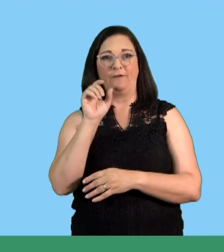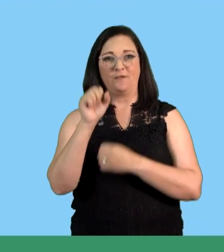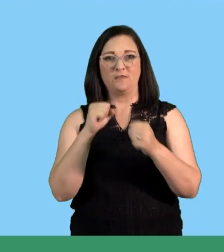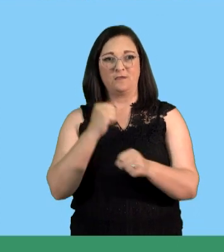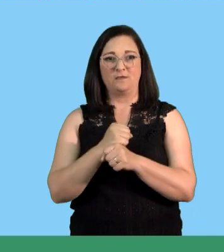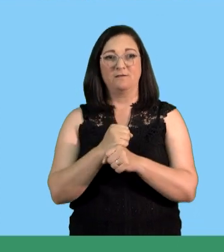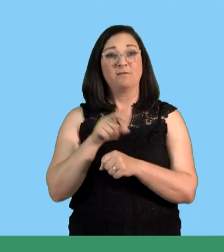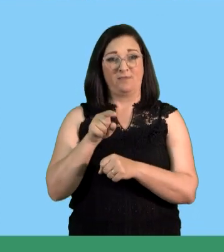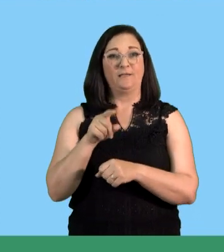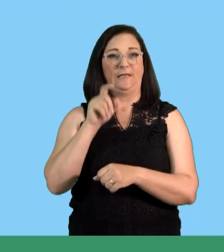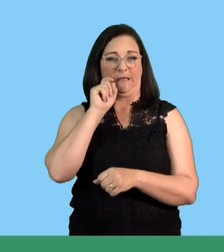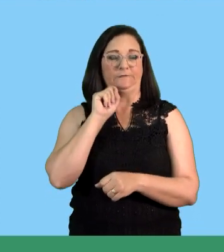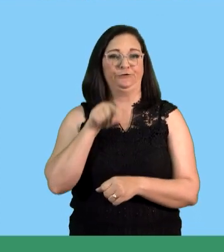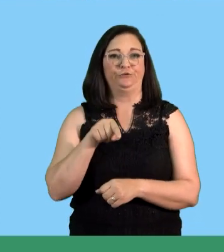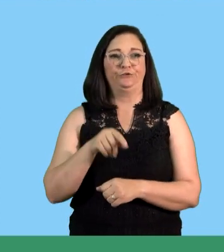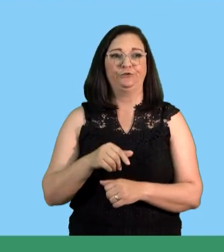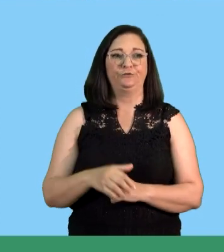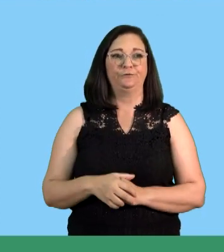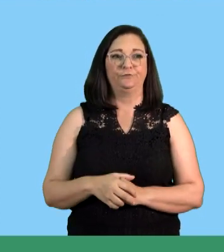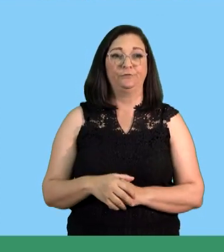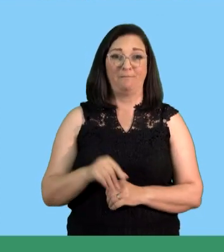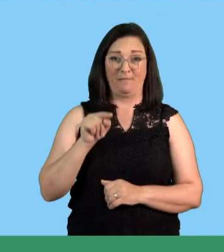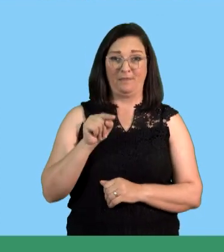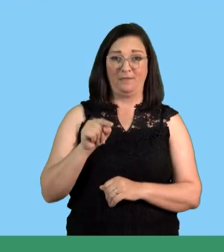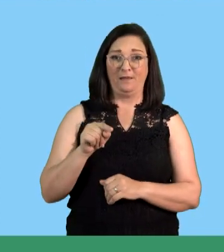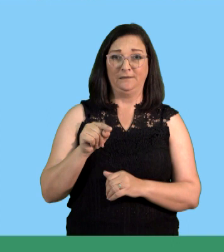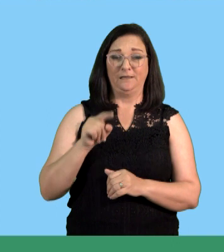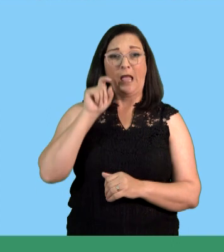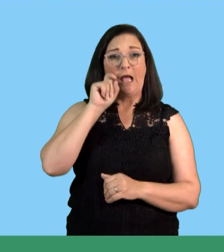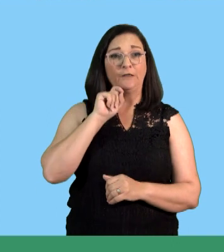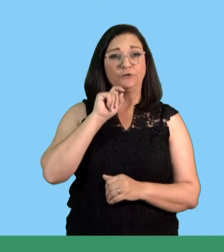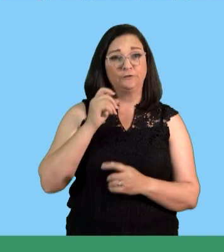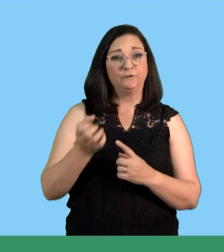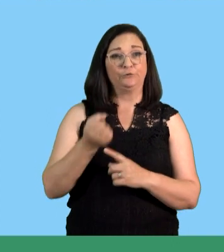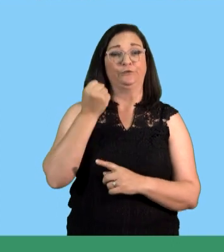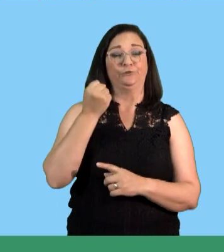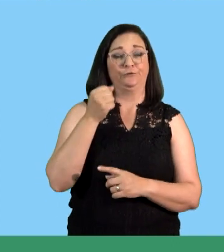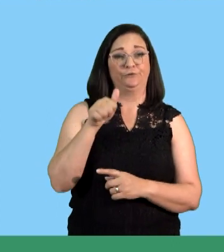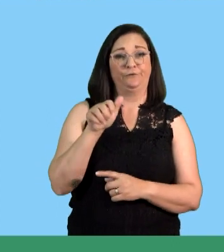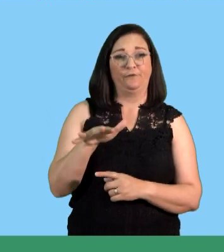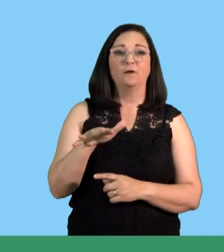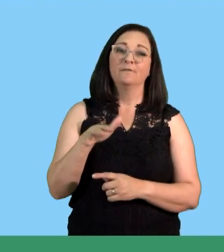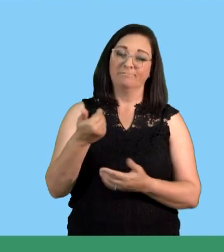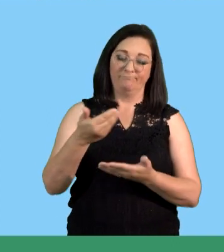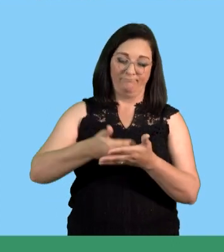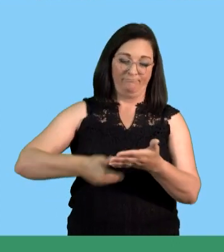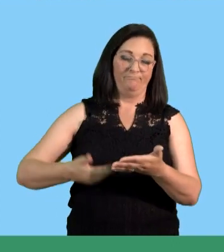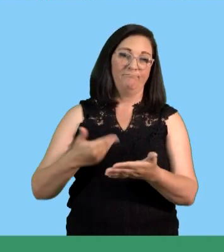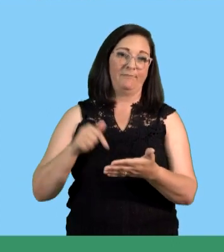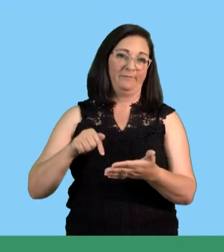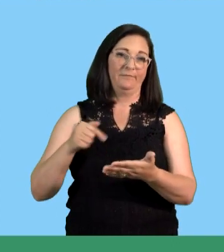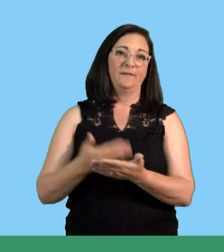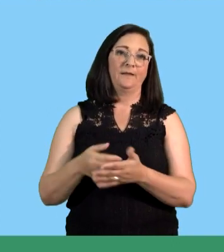up to you, but definitely 65, it's the retirement age. So if you have reached that retirement age, then